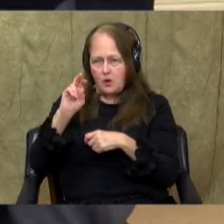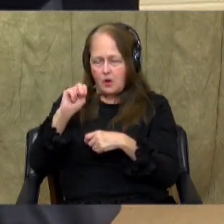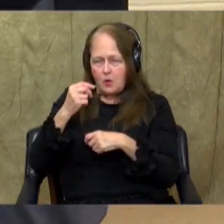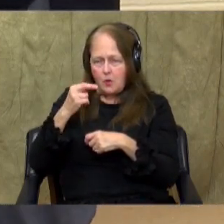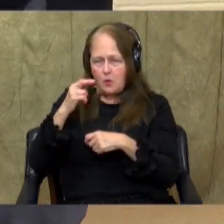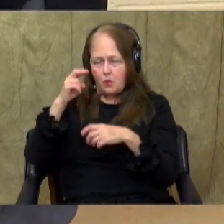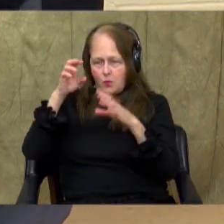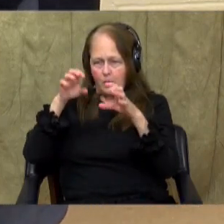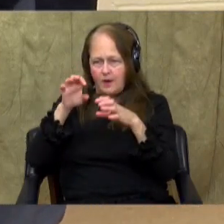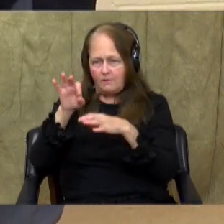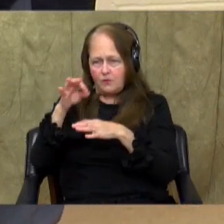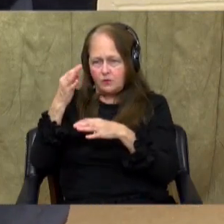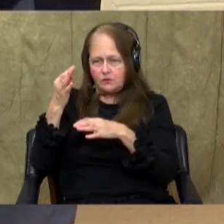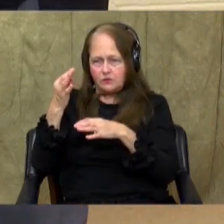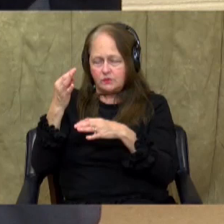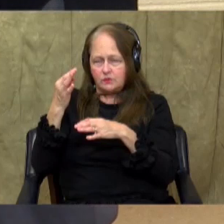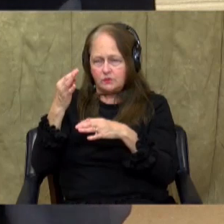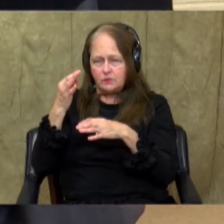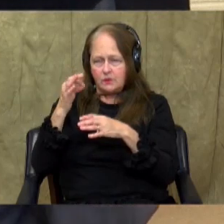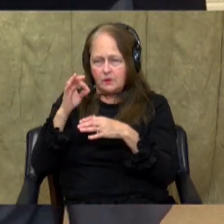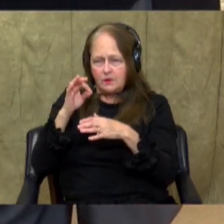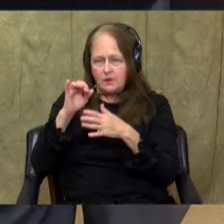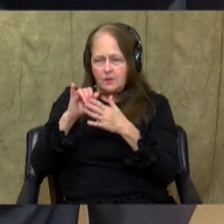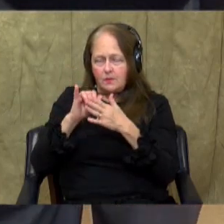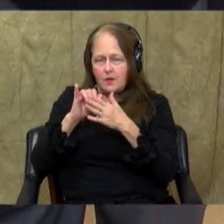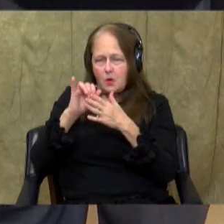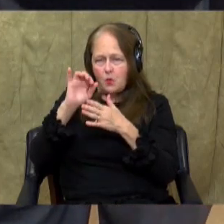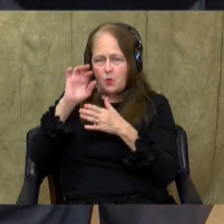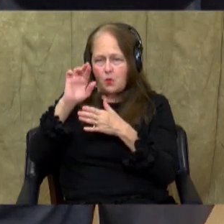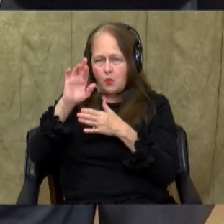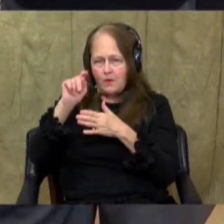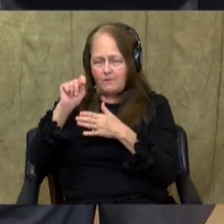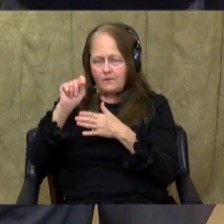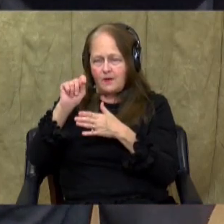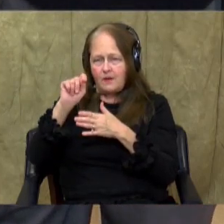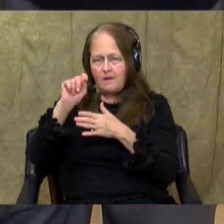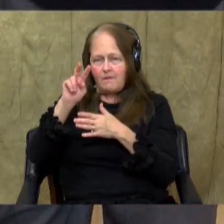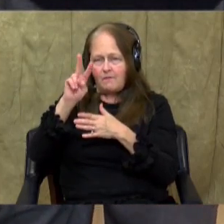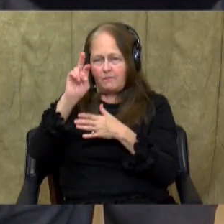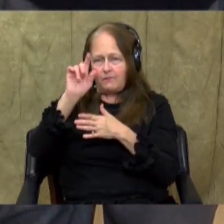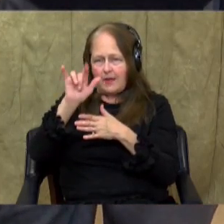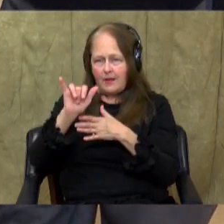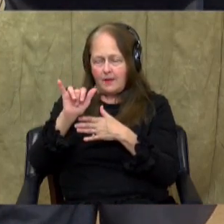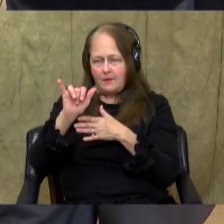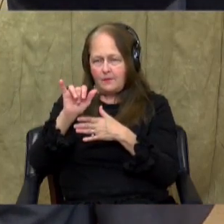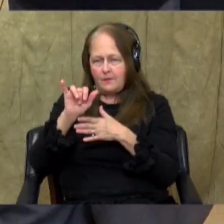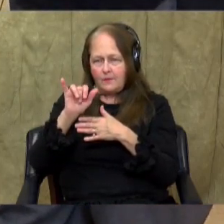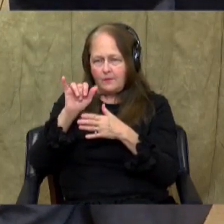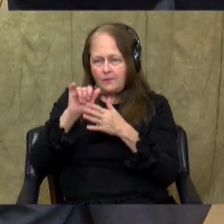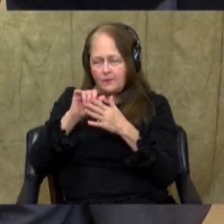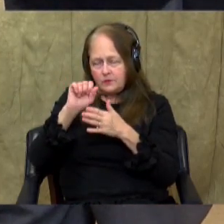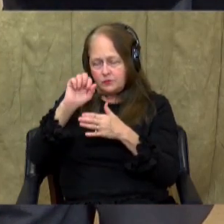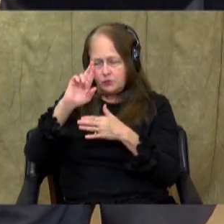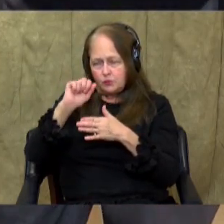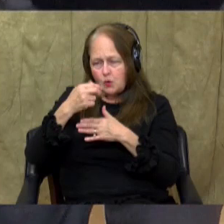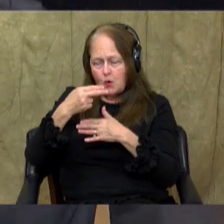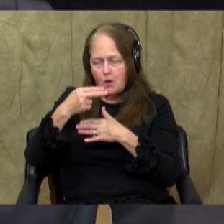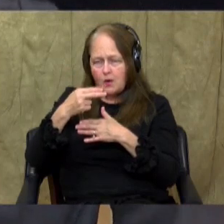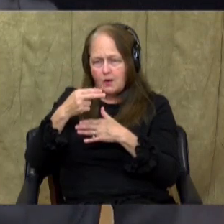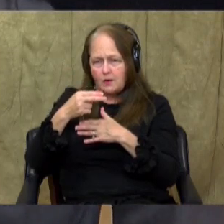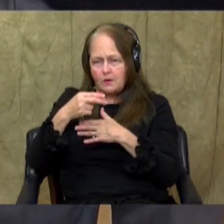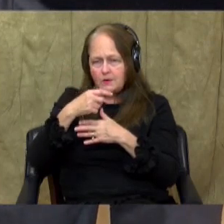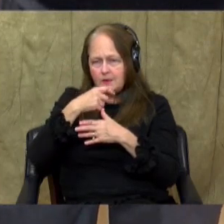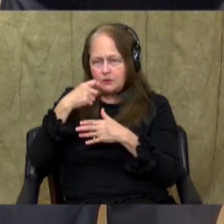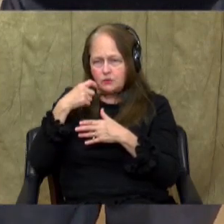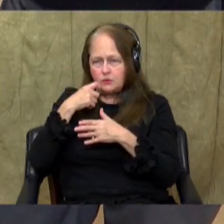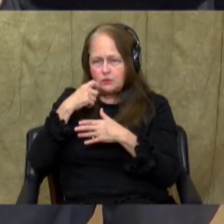rainforest in Central Africa, the Great Rift Valley in East Africa, the Sahel just south of the Saharan Desert, or the